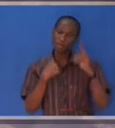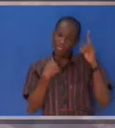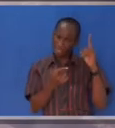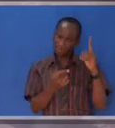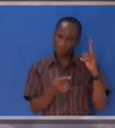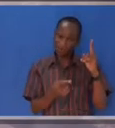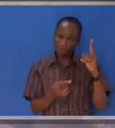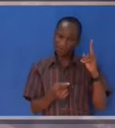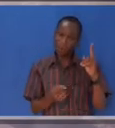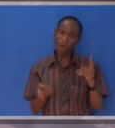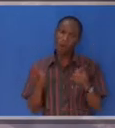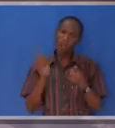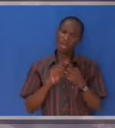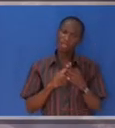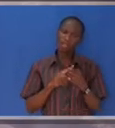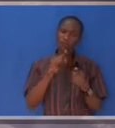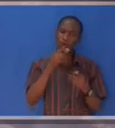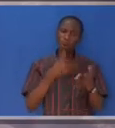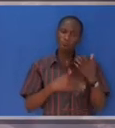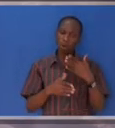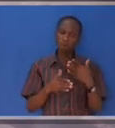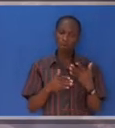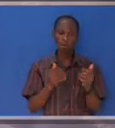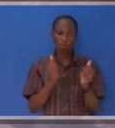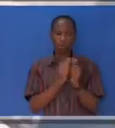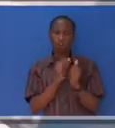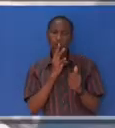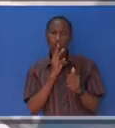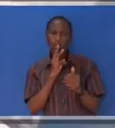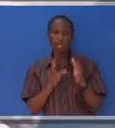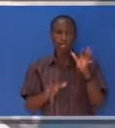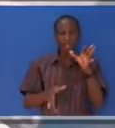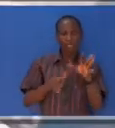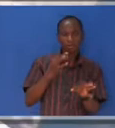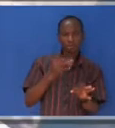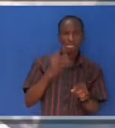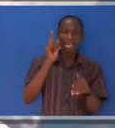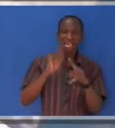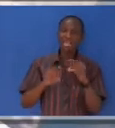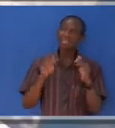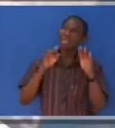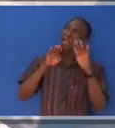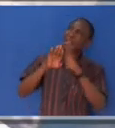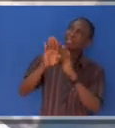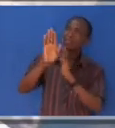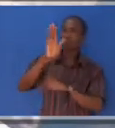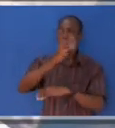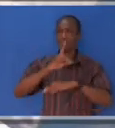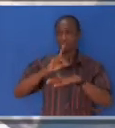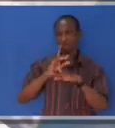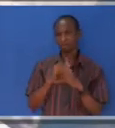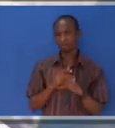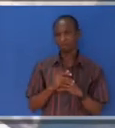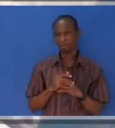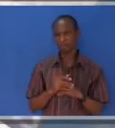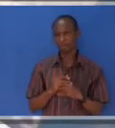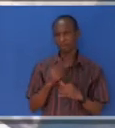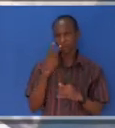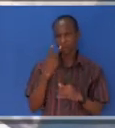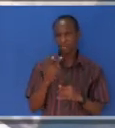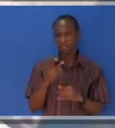you, unless a man is born of water and spirit, he cannot enter the kingdom of God." So in